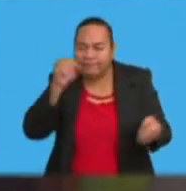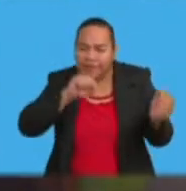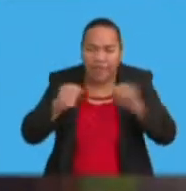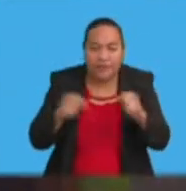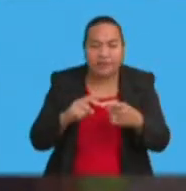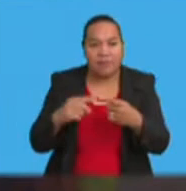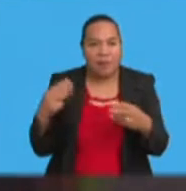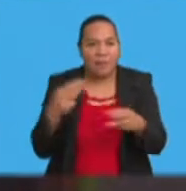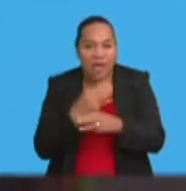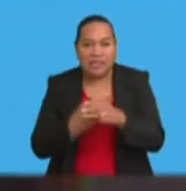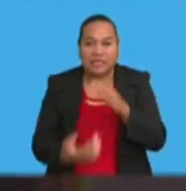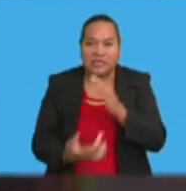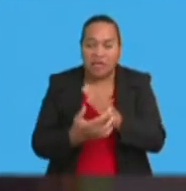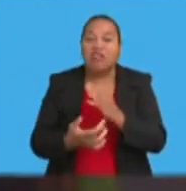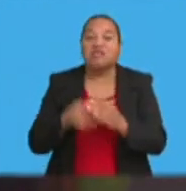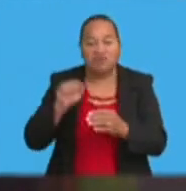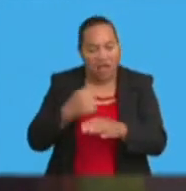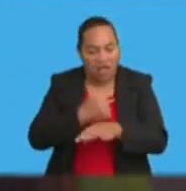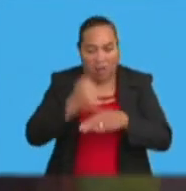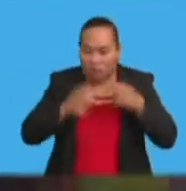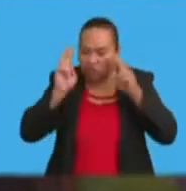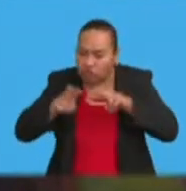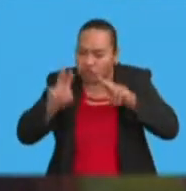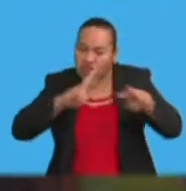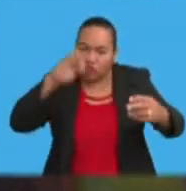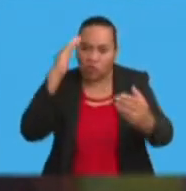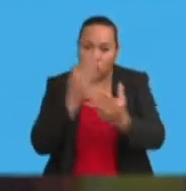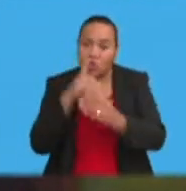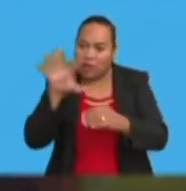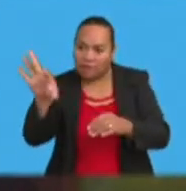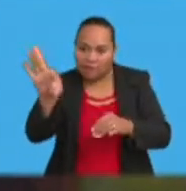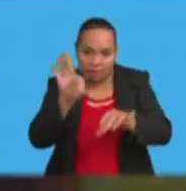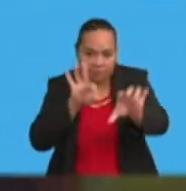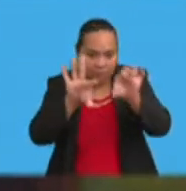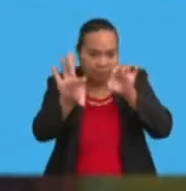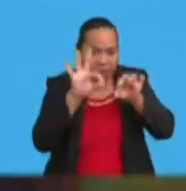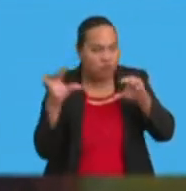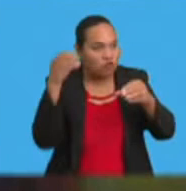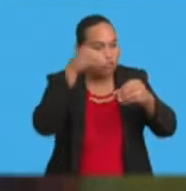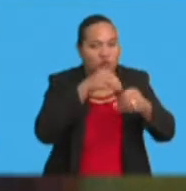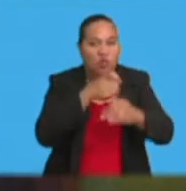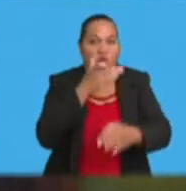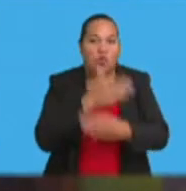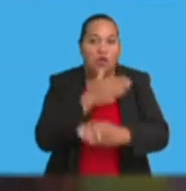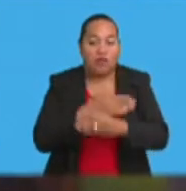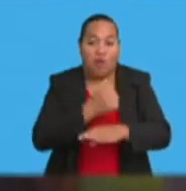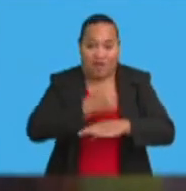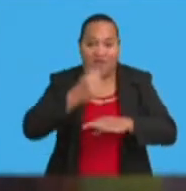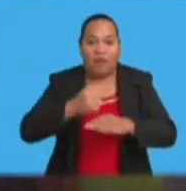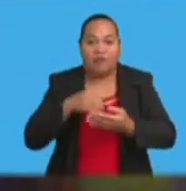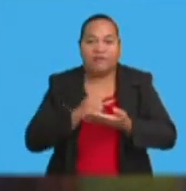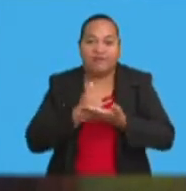are areas in which we need a lot of people to be coming into the workforce, and the government has emphasized and is providing assistance for